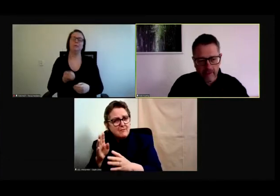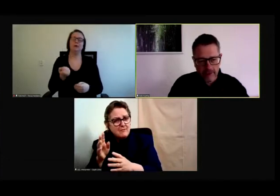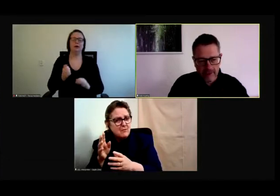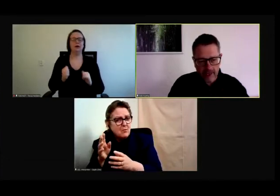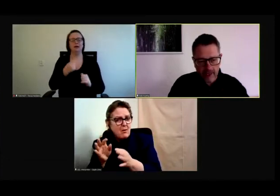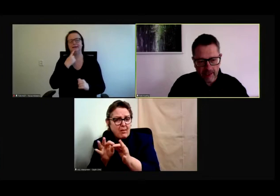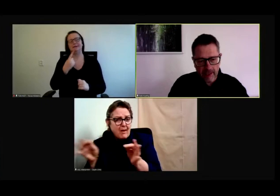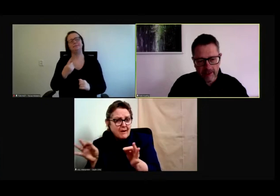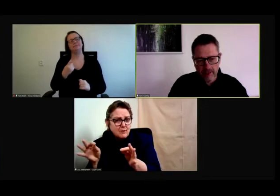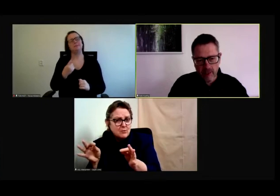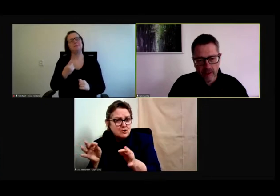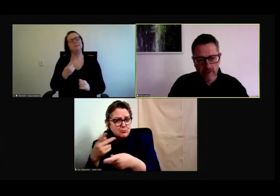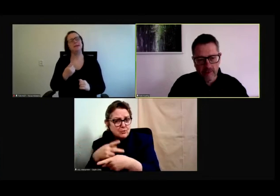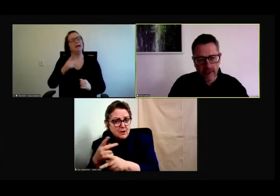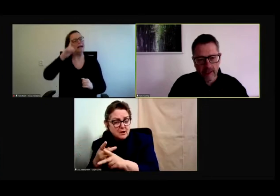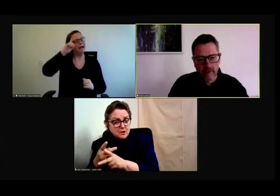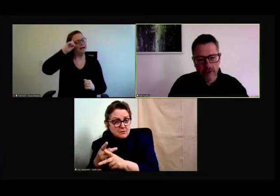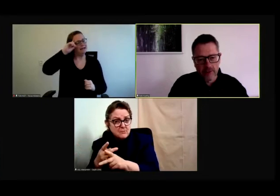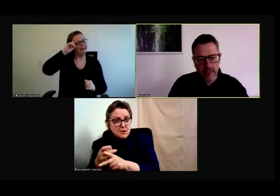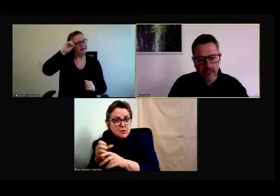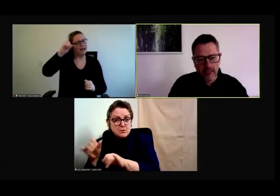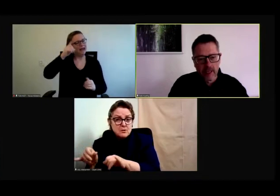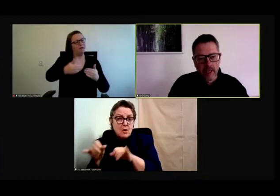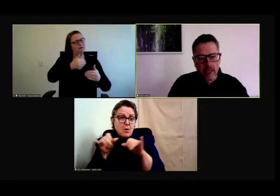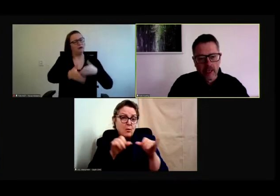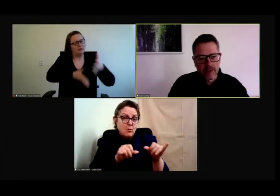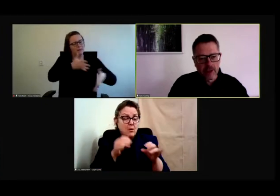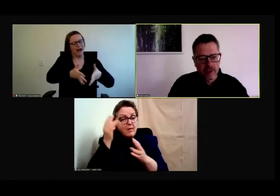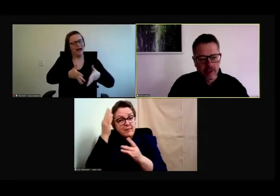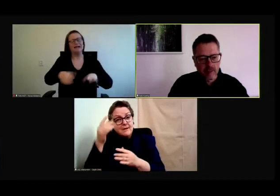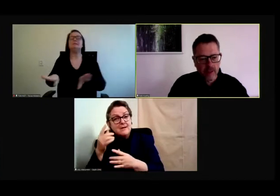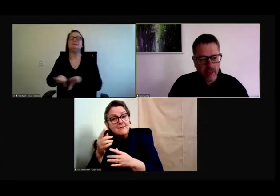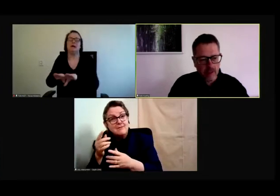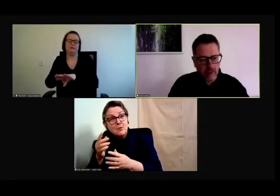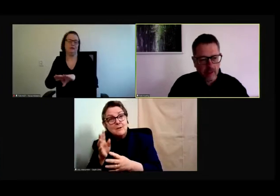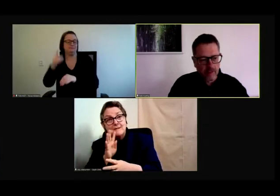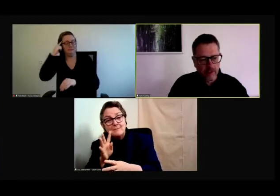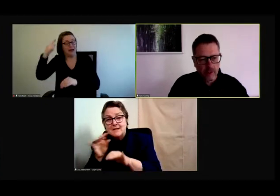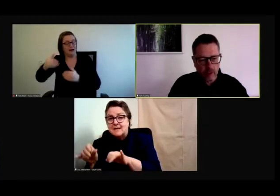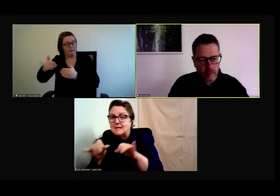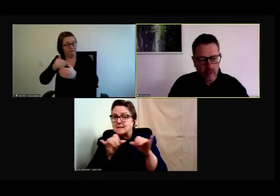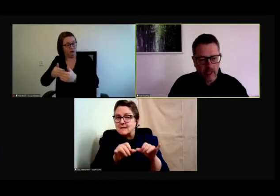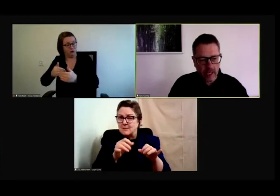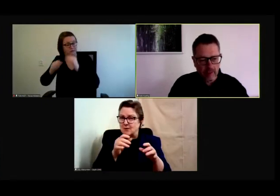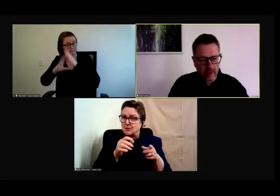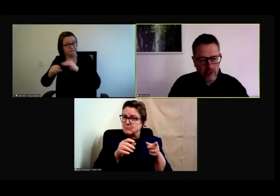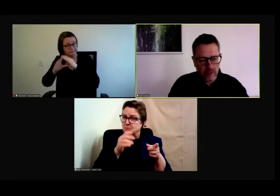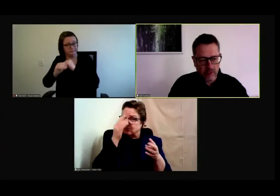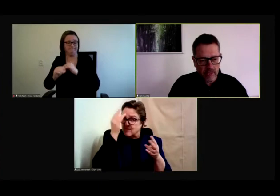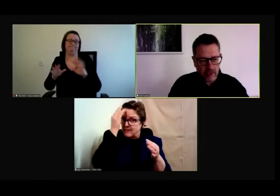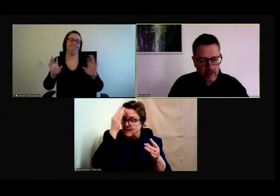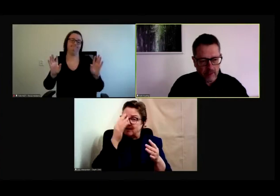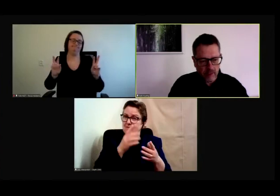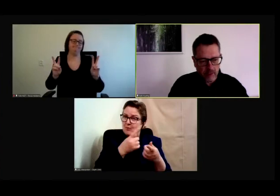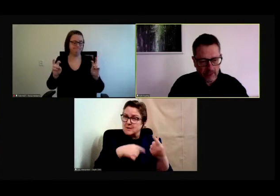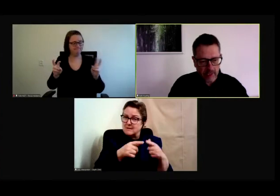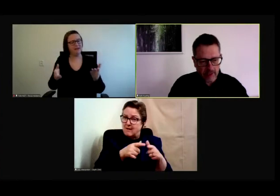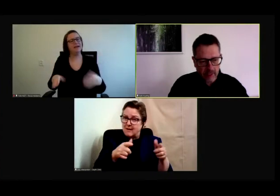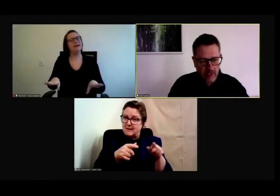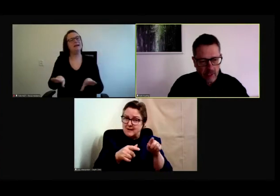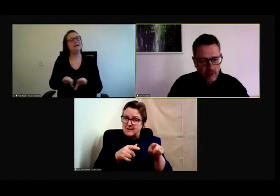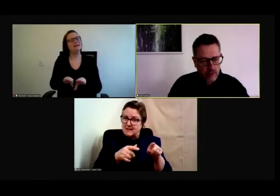that thinking for signing, similar to thinking for speaking, is just a part of a normal language